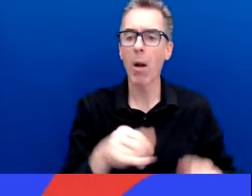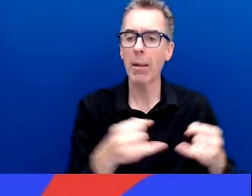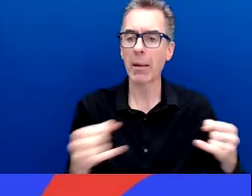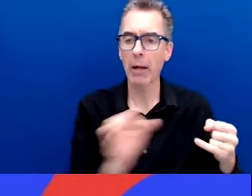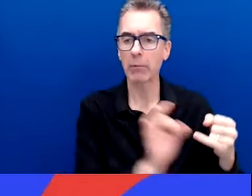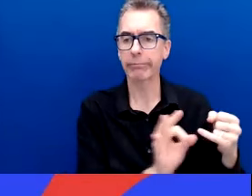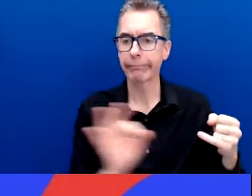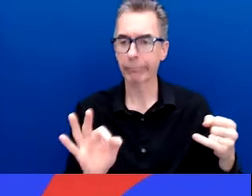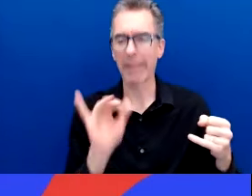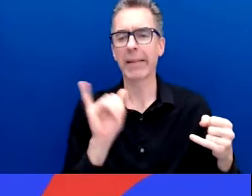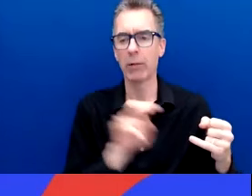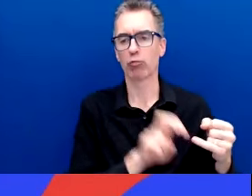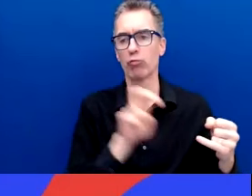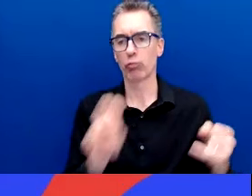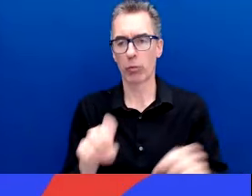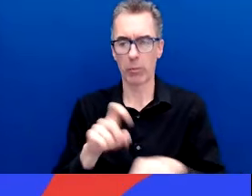pointing out here.